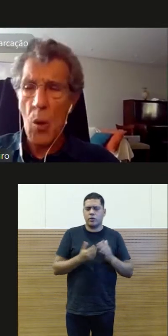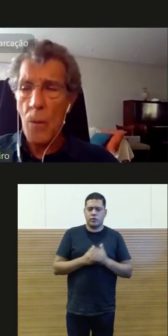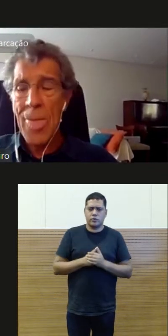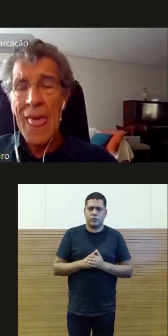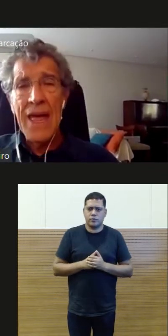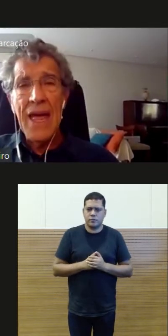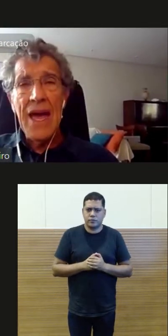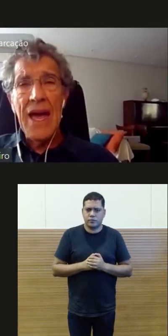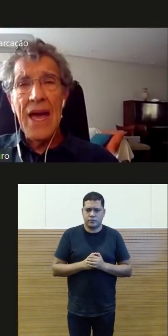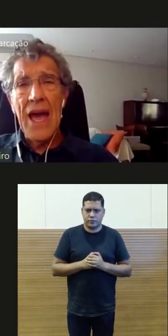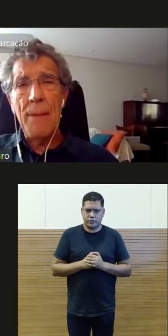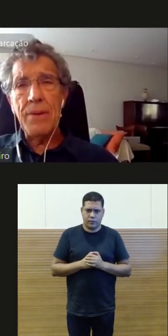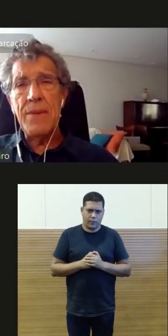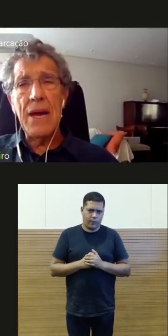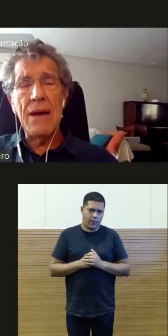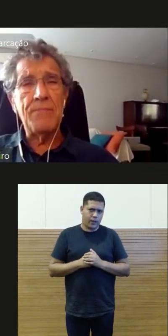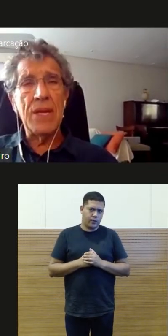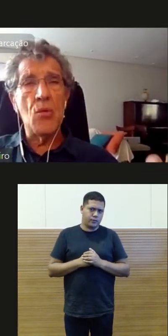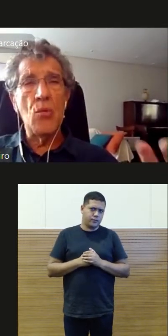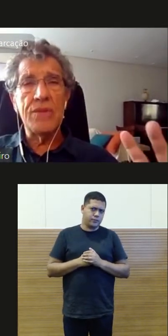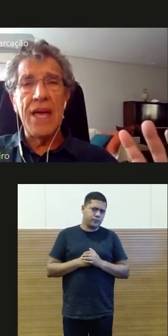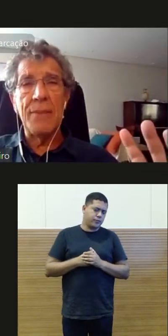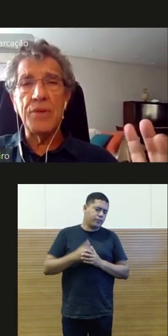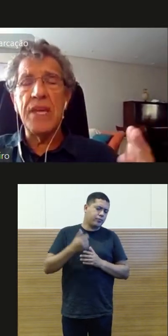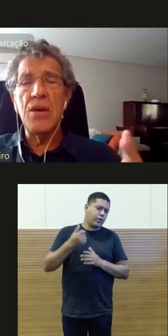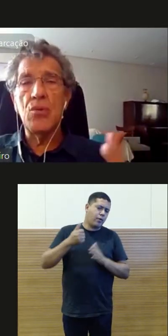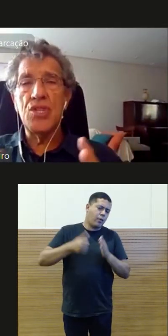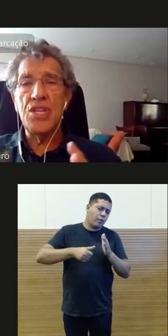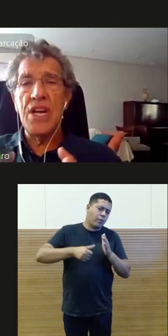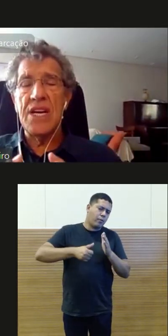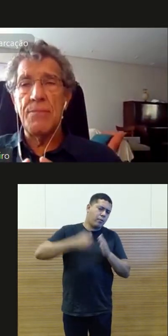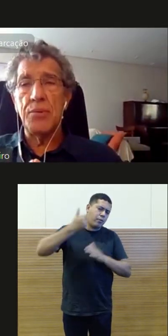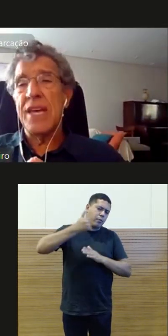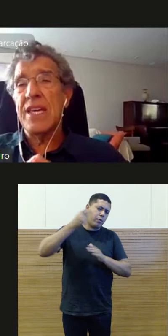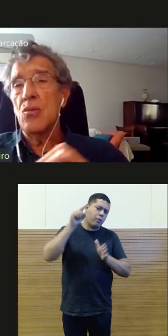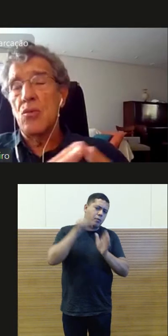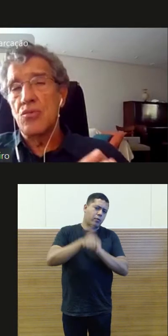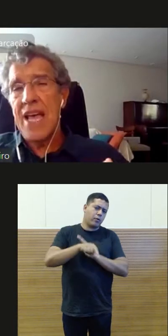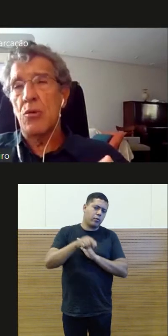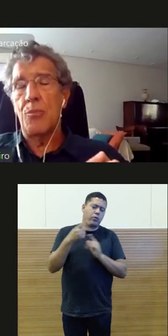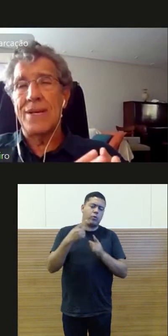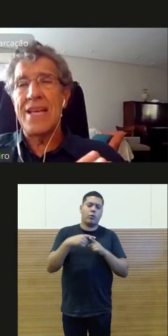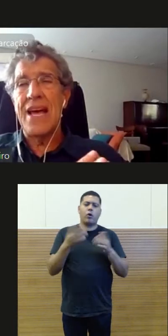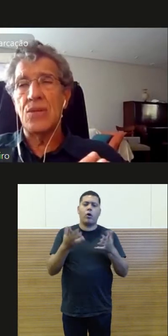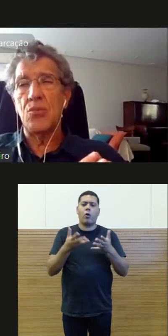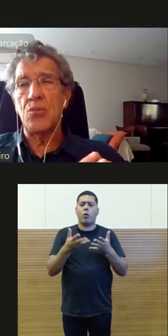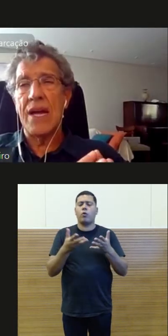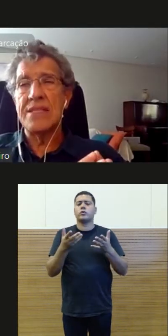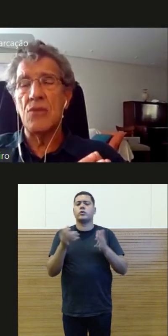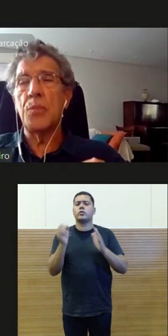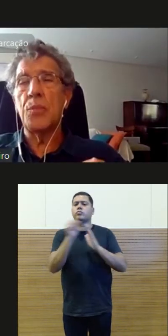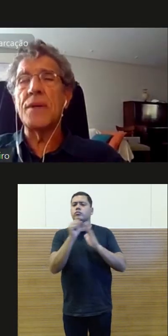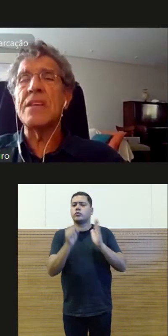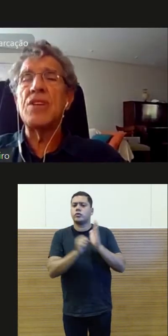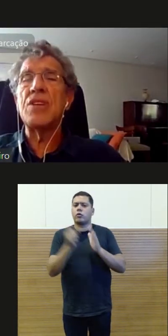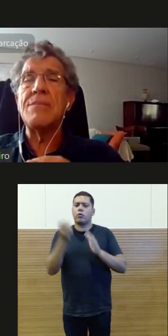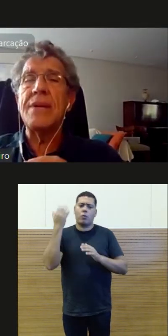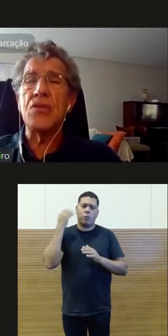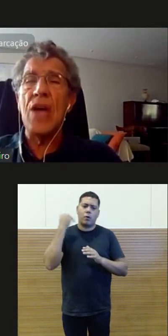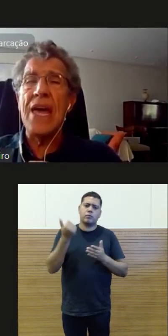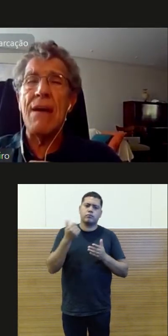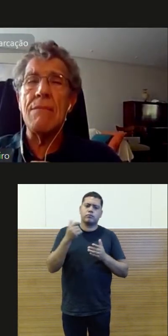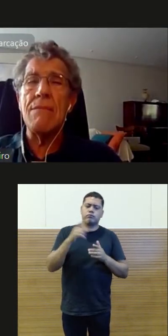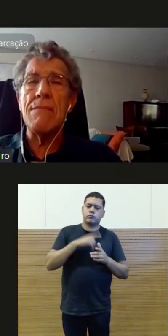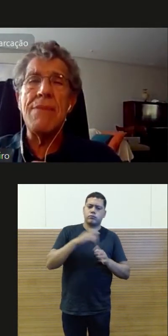are based on their classification. The first question is, why in the last